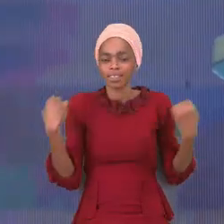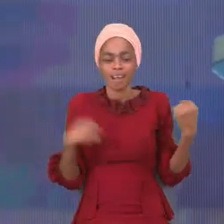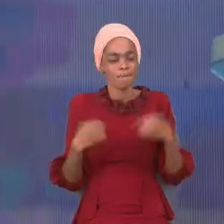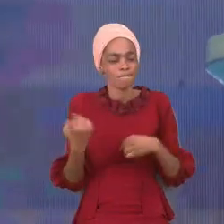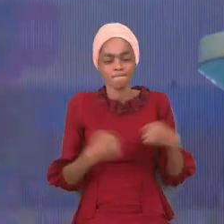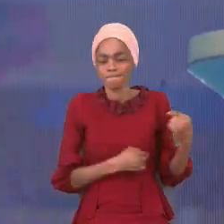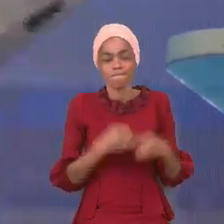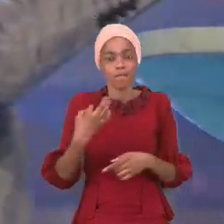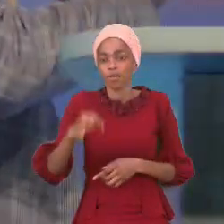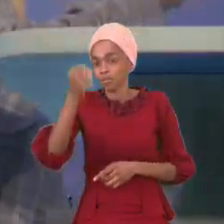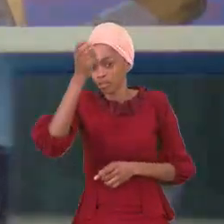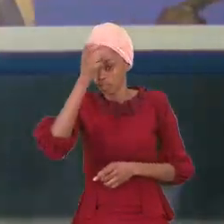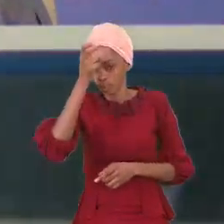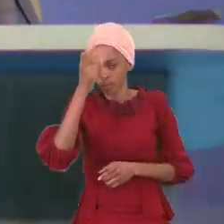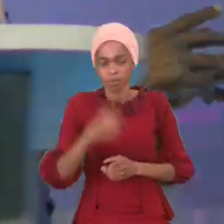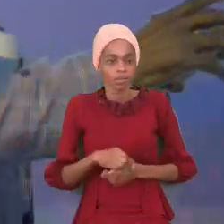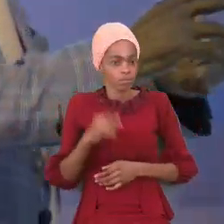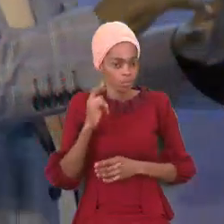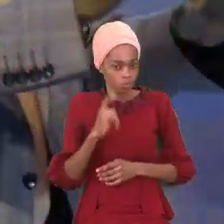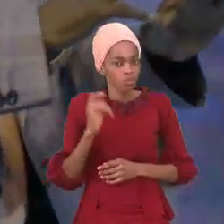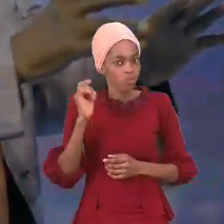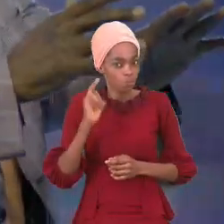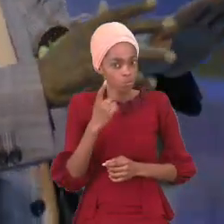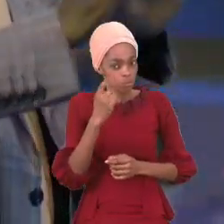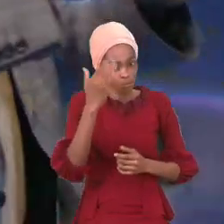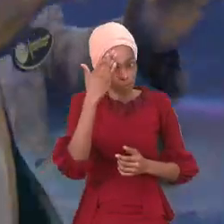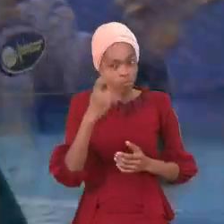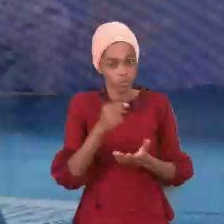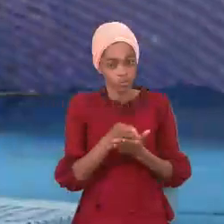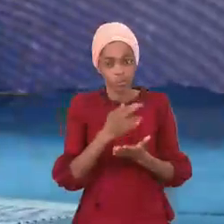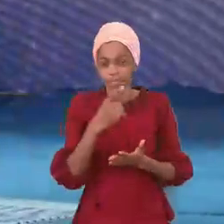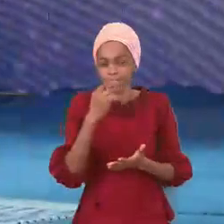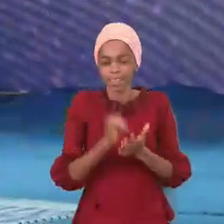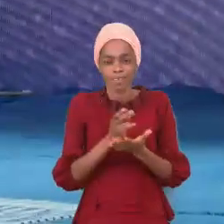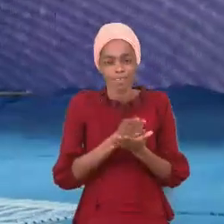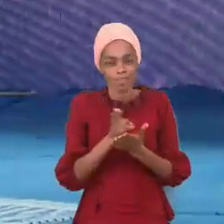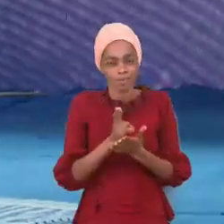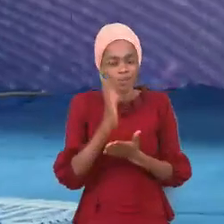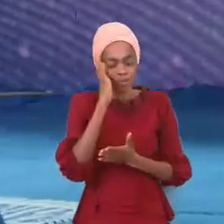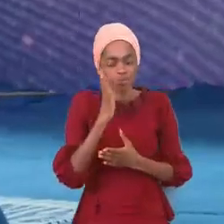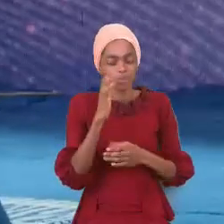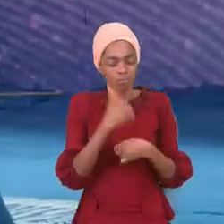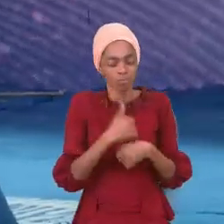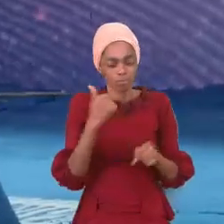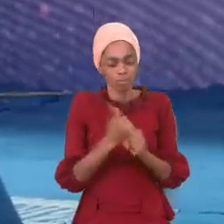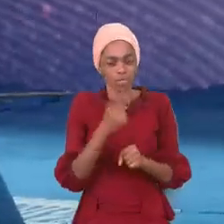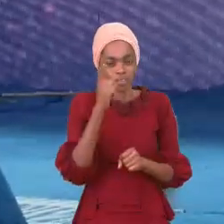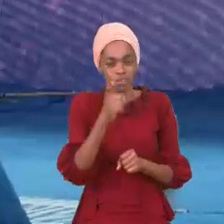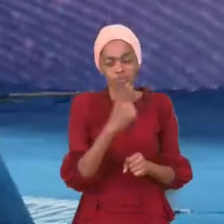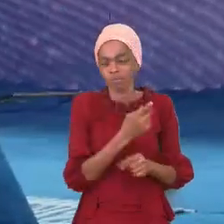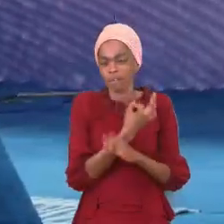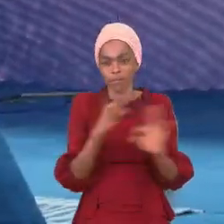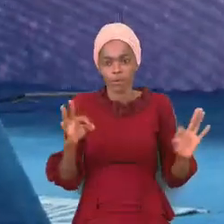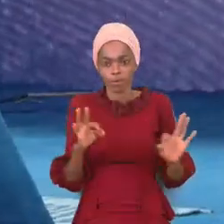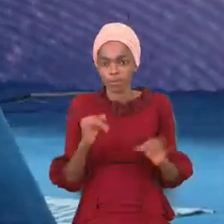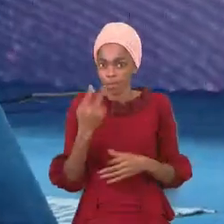the devil. Once you know the truth, it says, the truth shall set you free. Did you